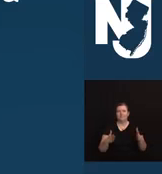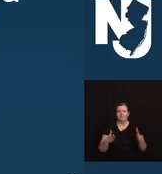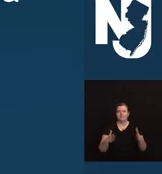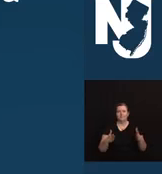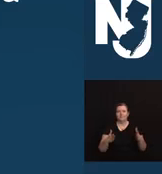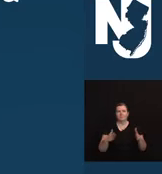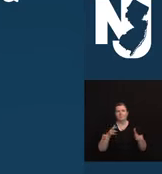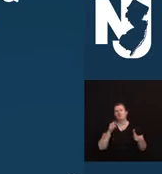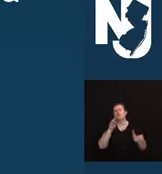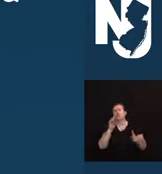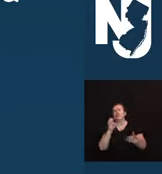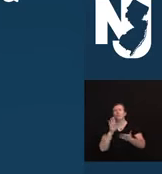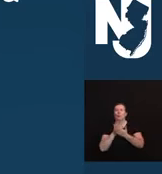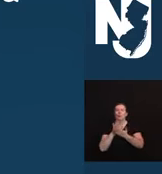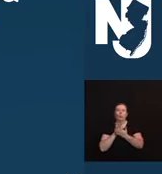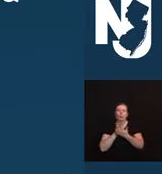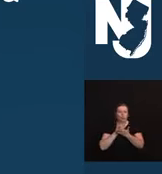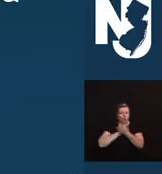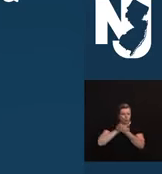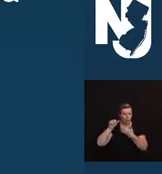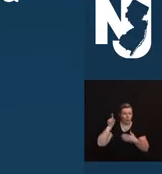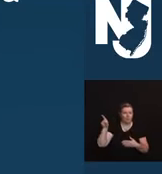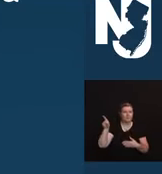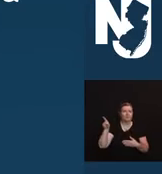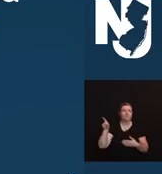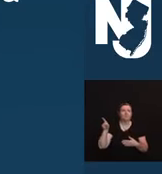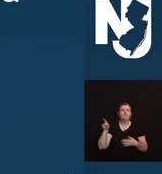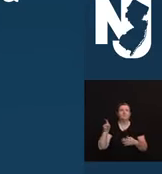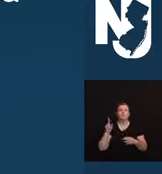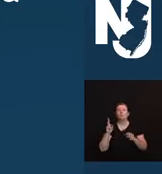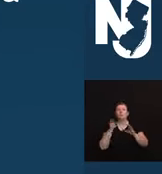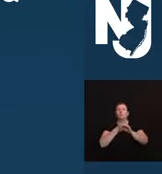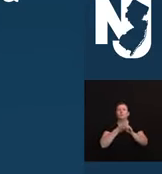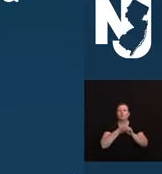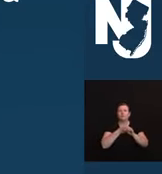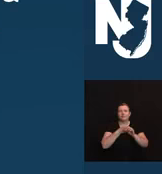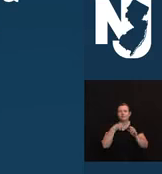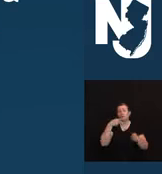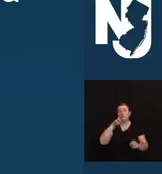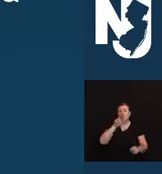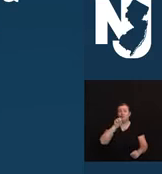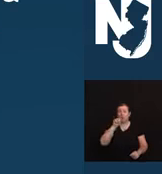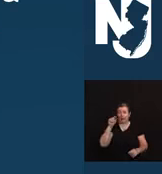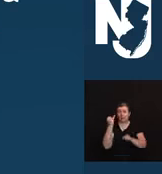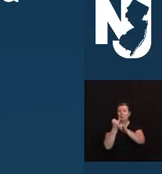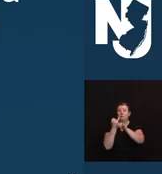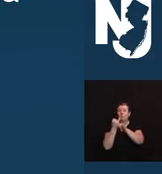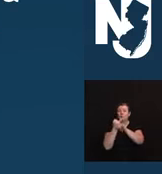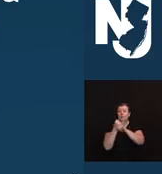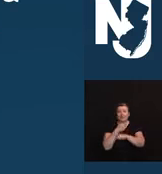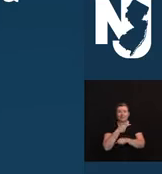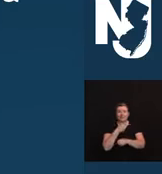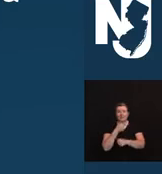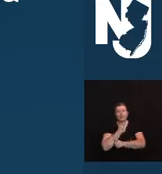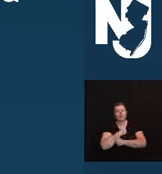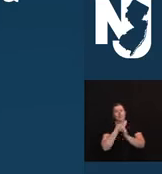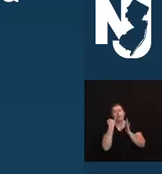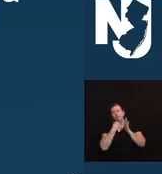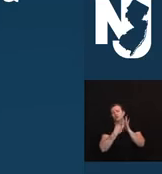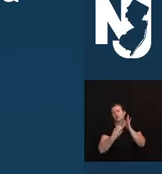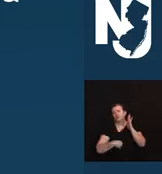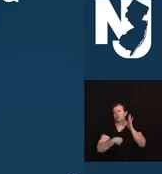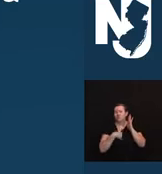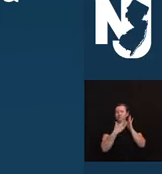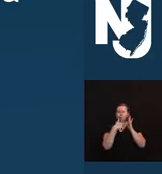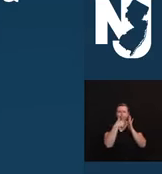Institute, and started a career in commercial design and advertising. Art was always a big part of Al's life. He